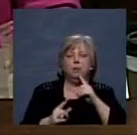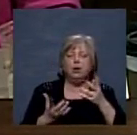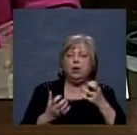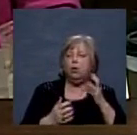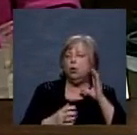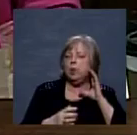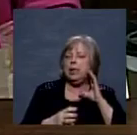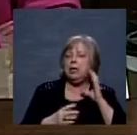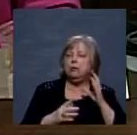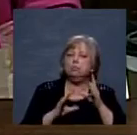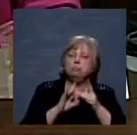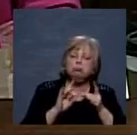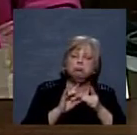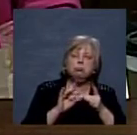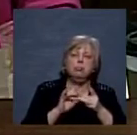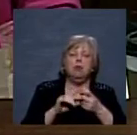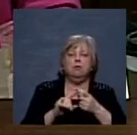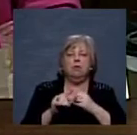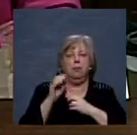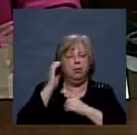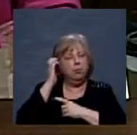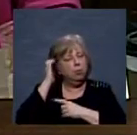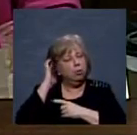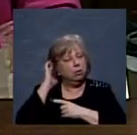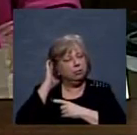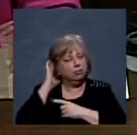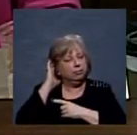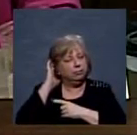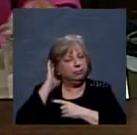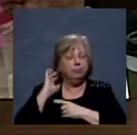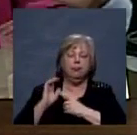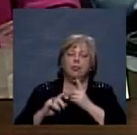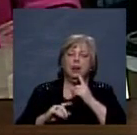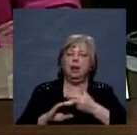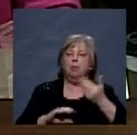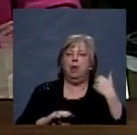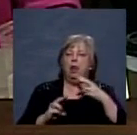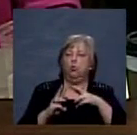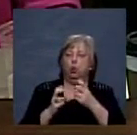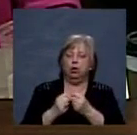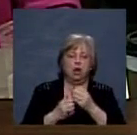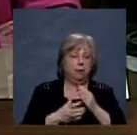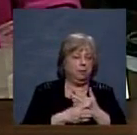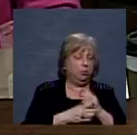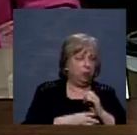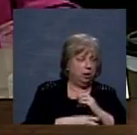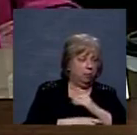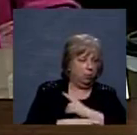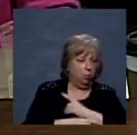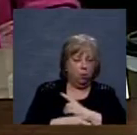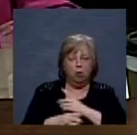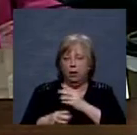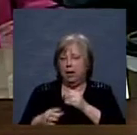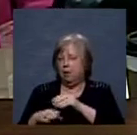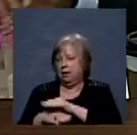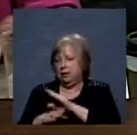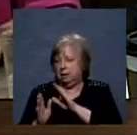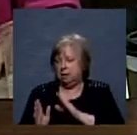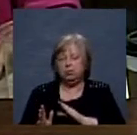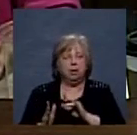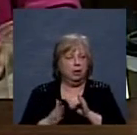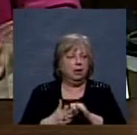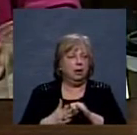the board in this forum. And in the past, the workshop has been between the board and the consultant, and